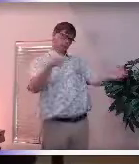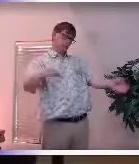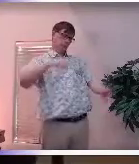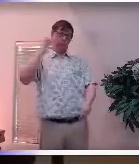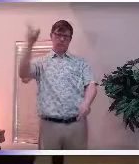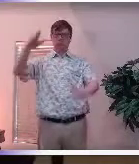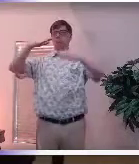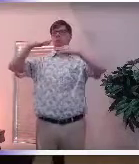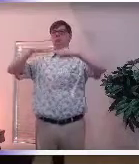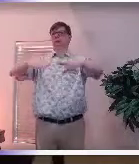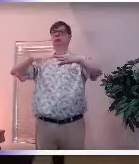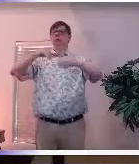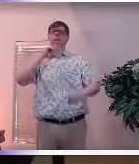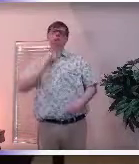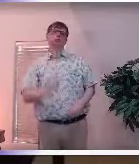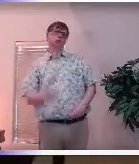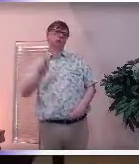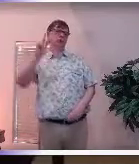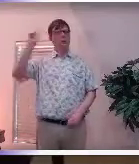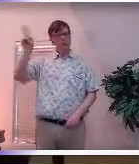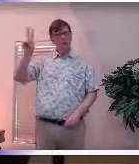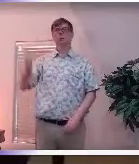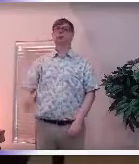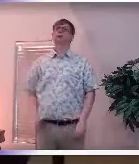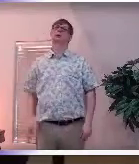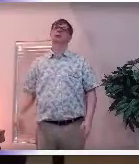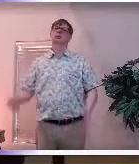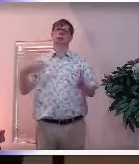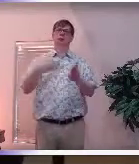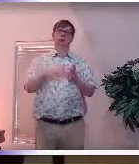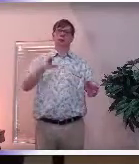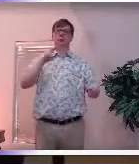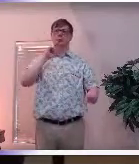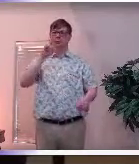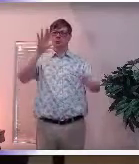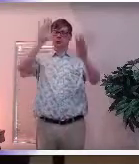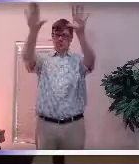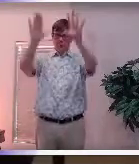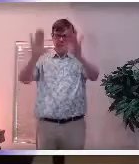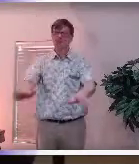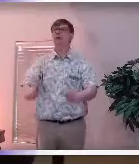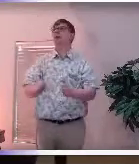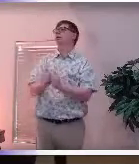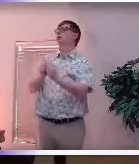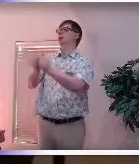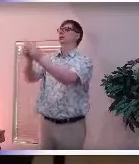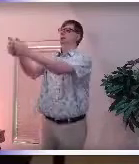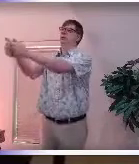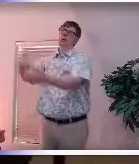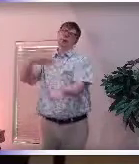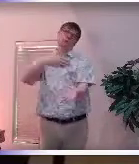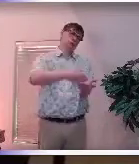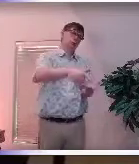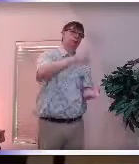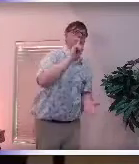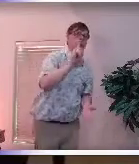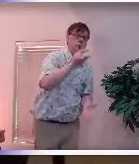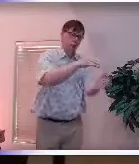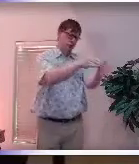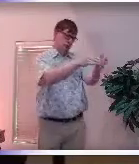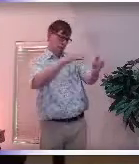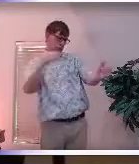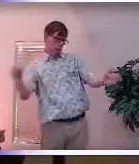our being to another. And we have been so terrifically guided by someone who took an